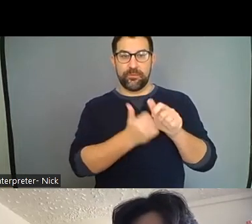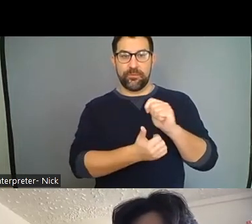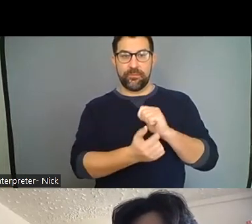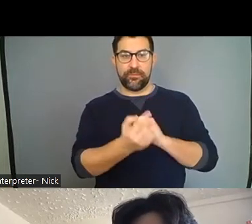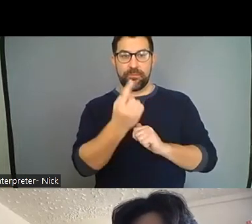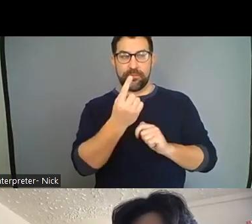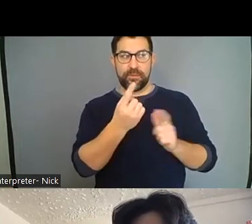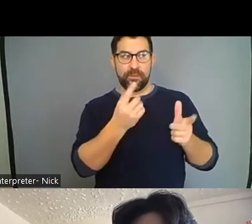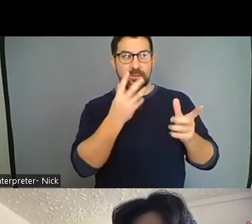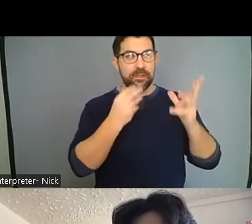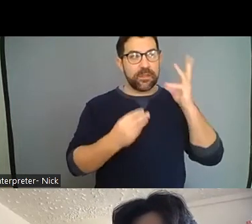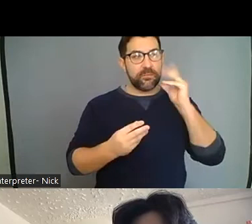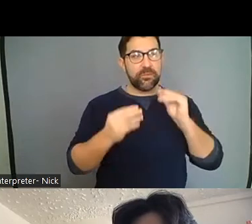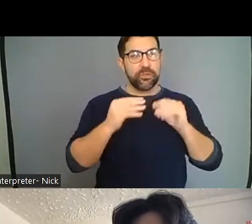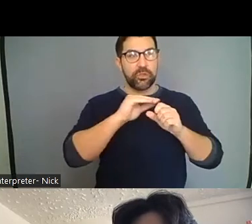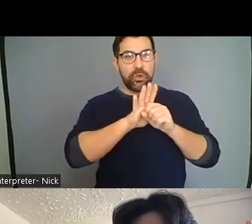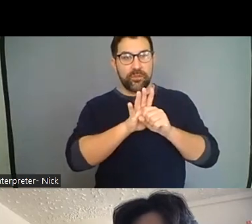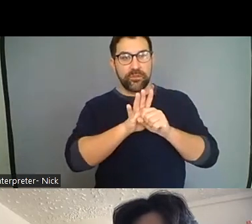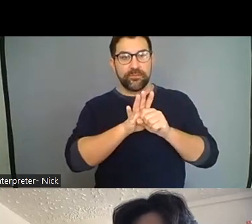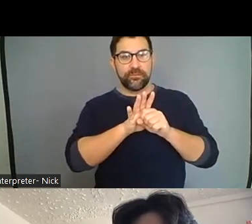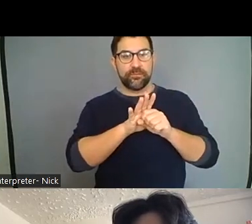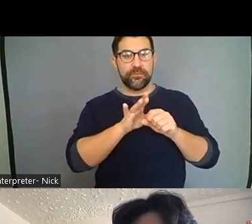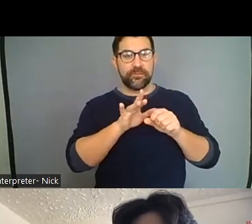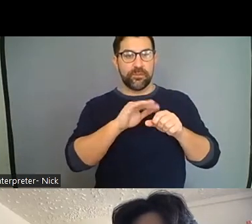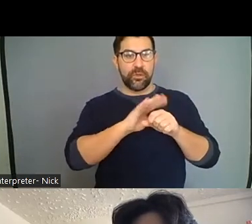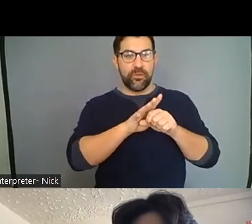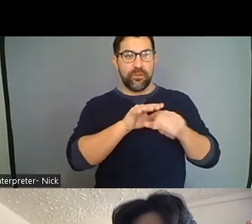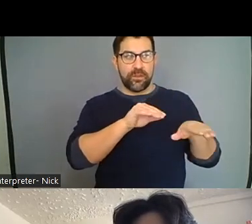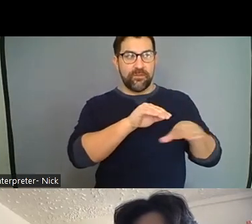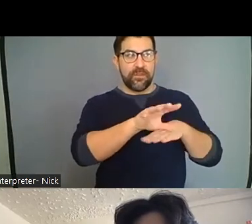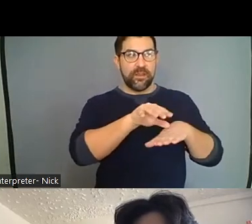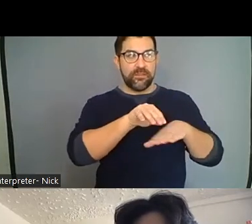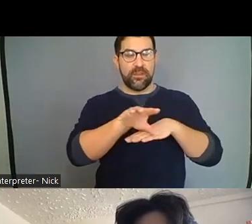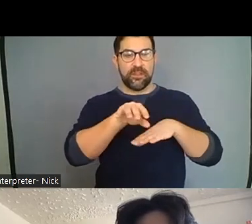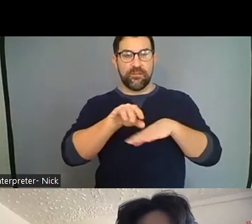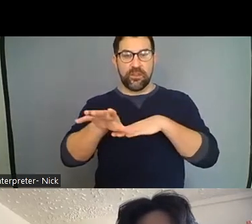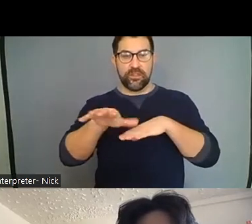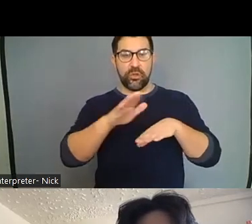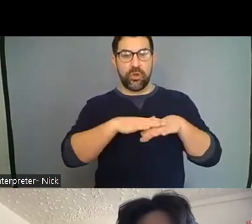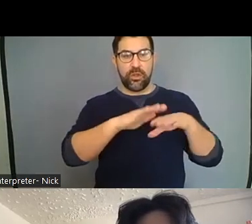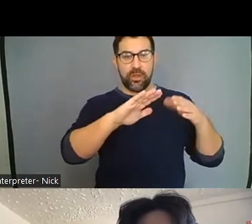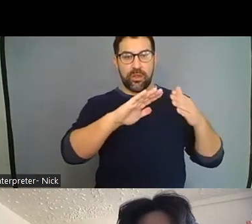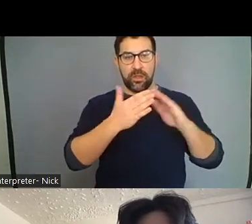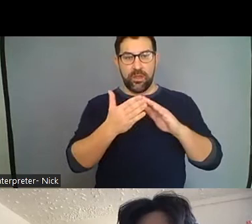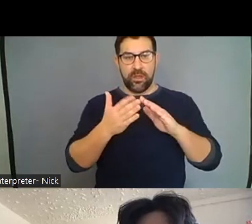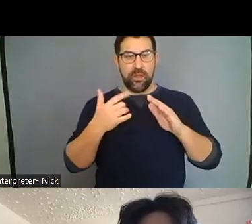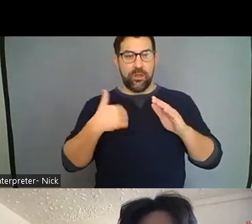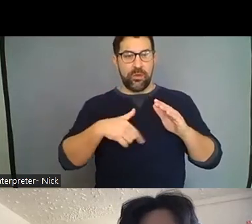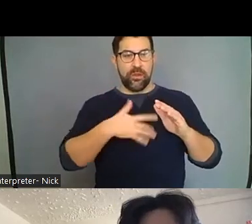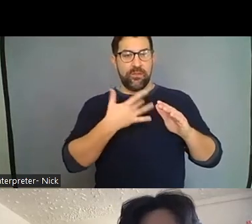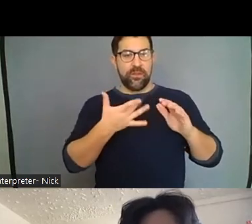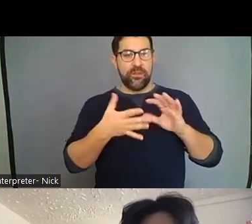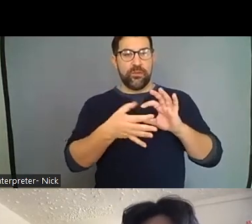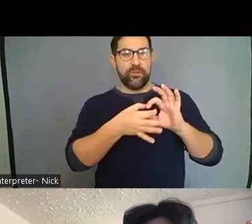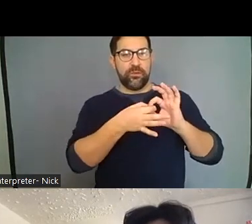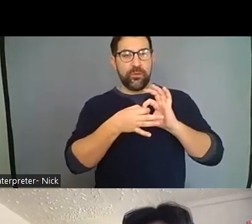everyone is experiencing COVID and the effects it has on our community. We're sort of united in this hardship